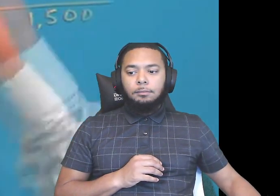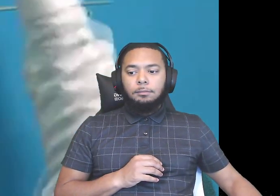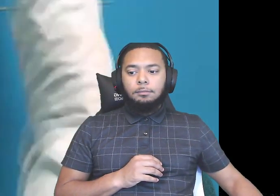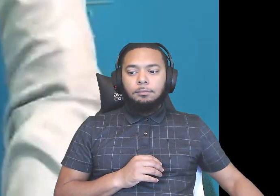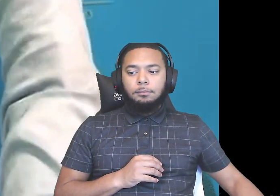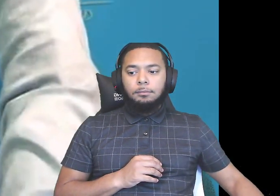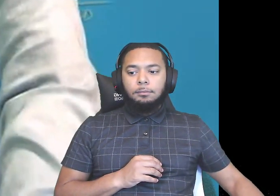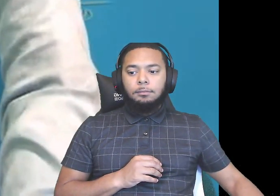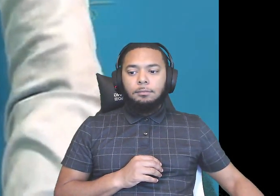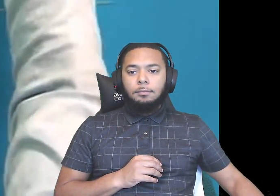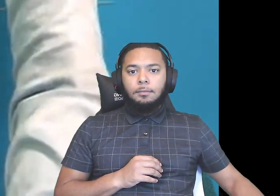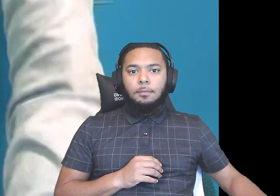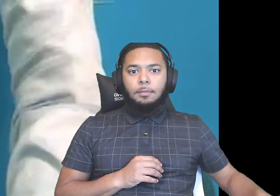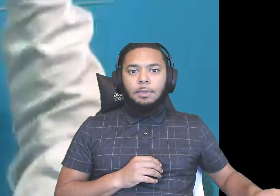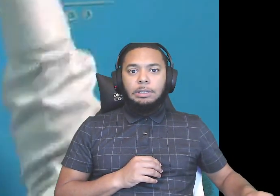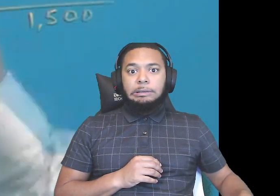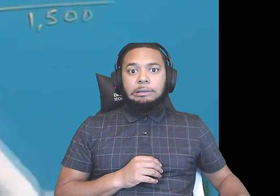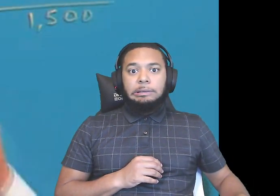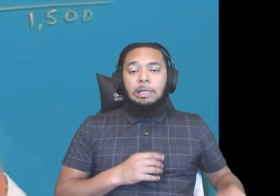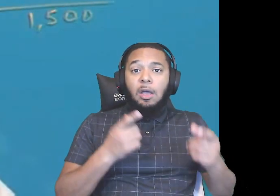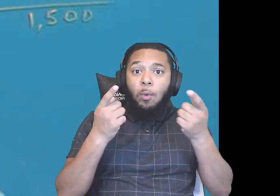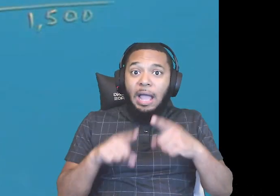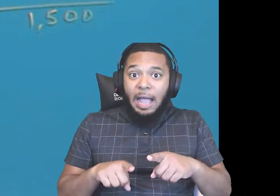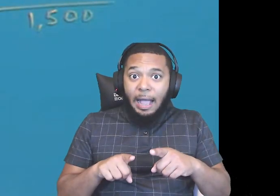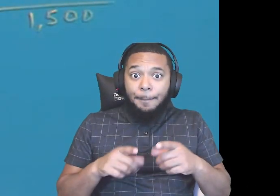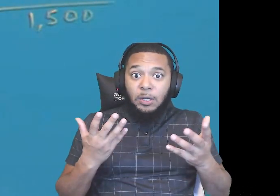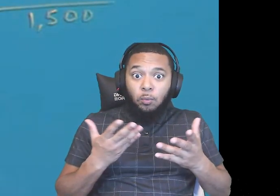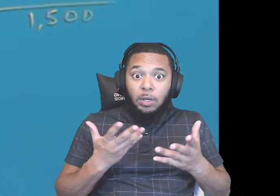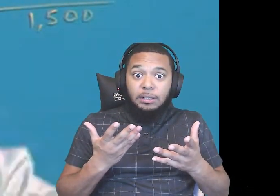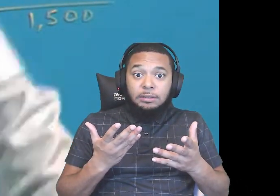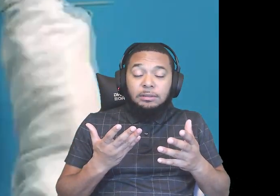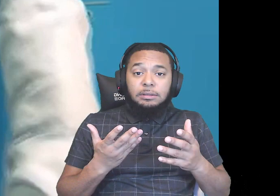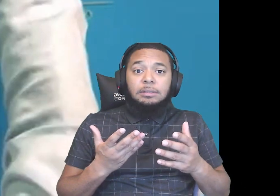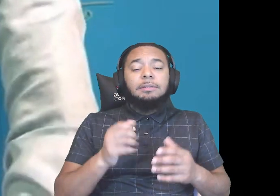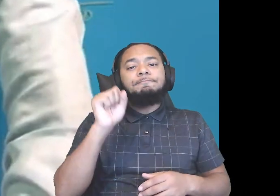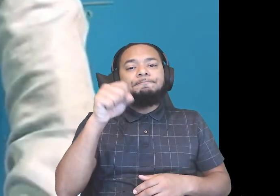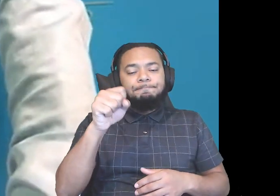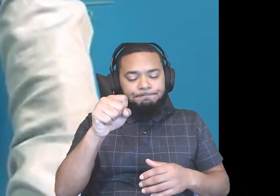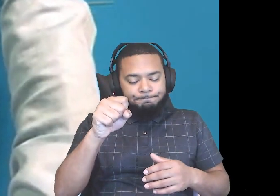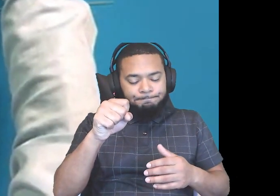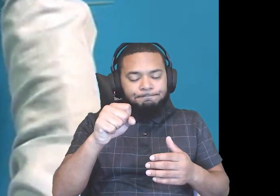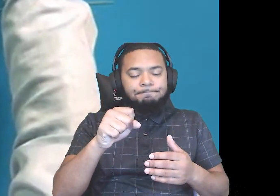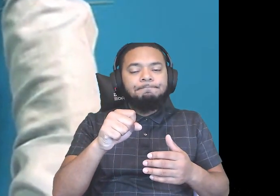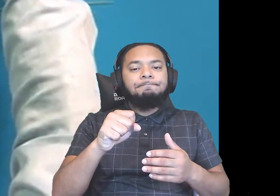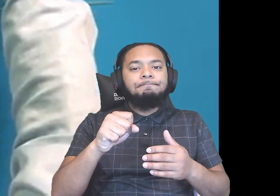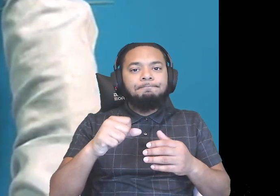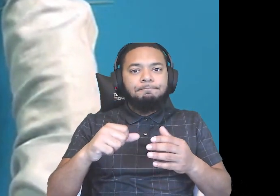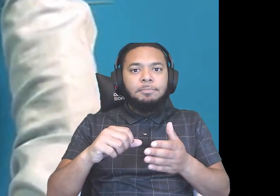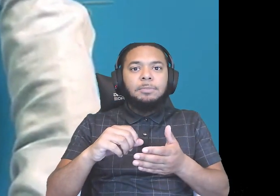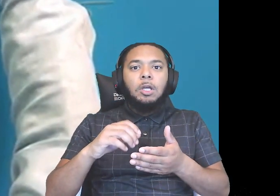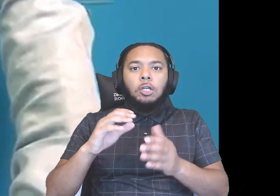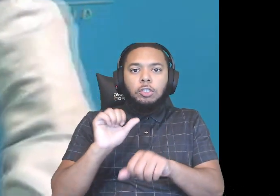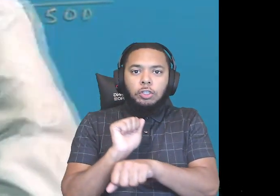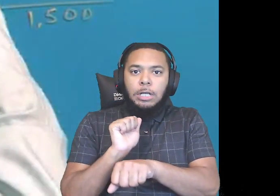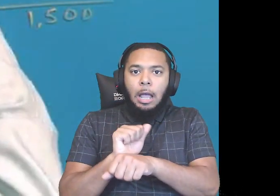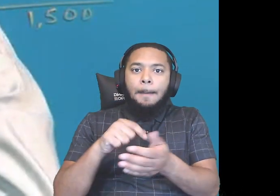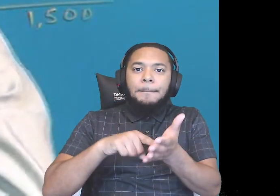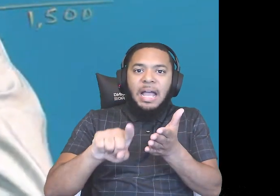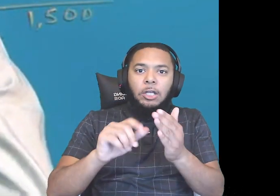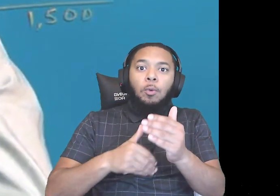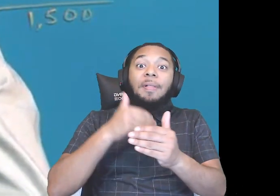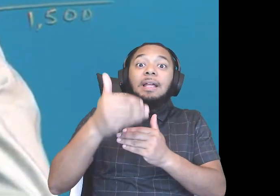something really bad happens here. Yes, you get paid the next day for your paycheck, but